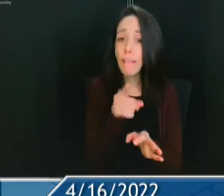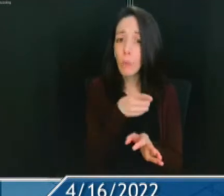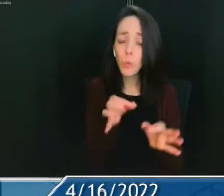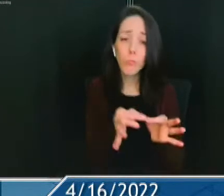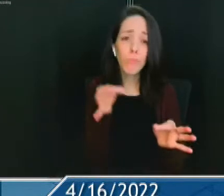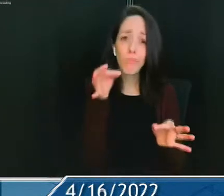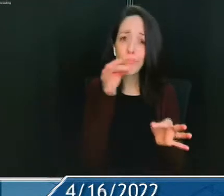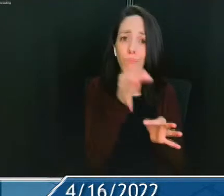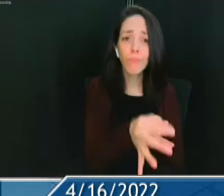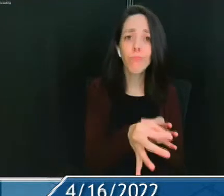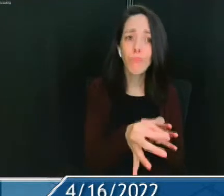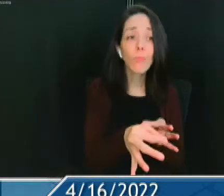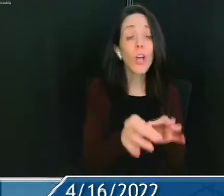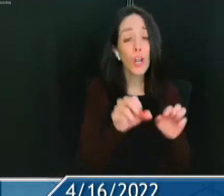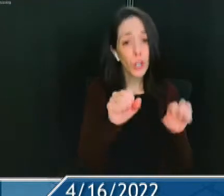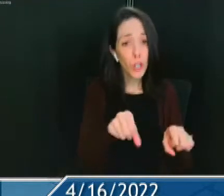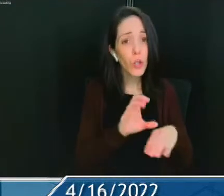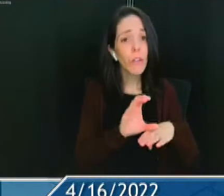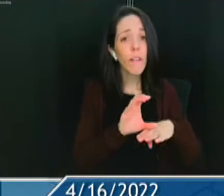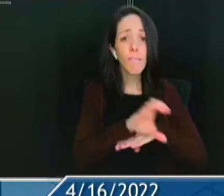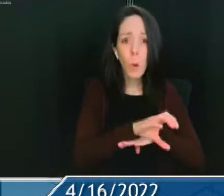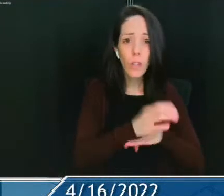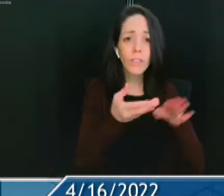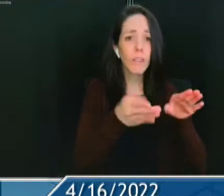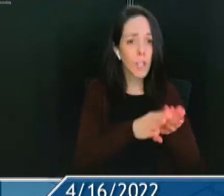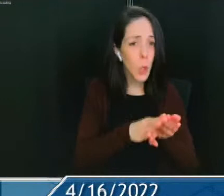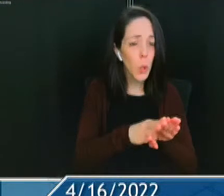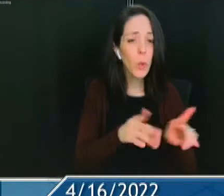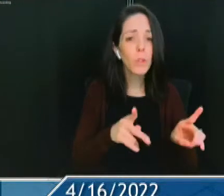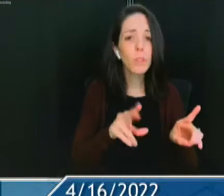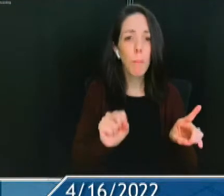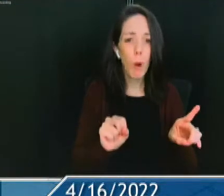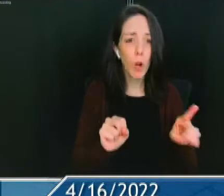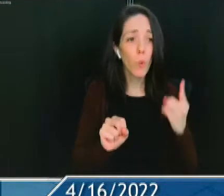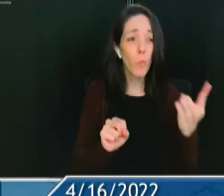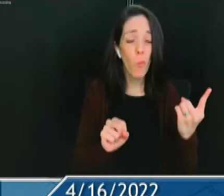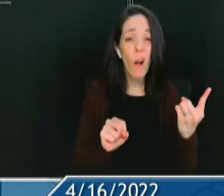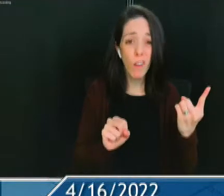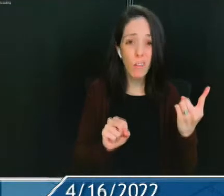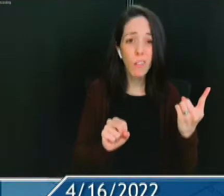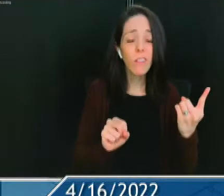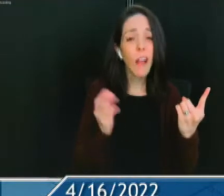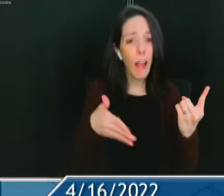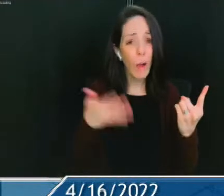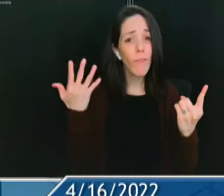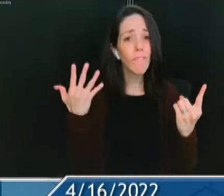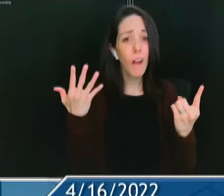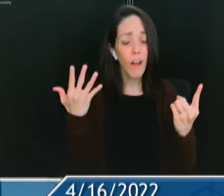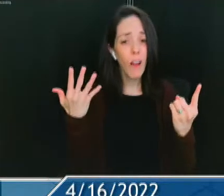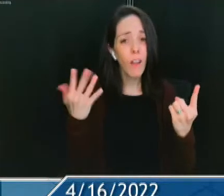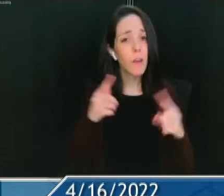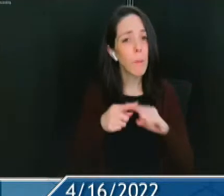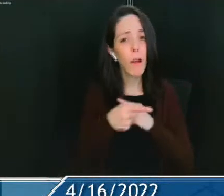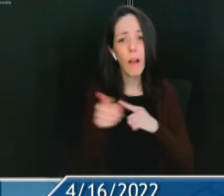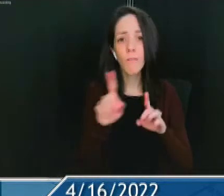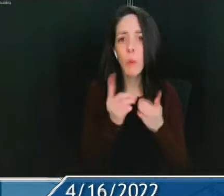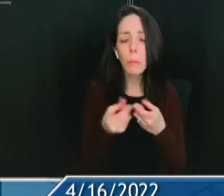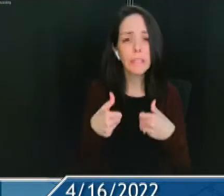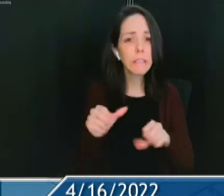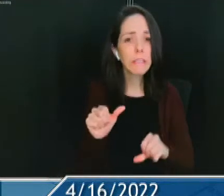of 1 in 5 existing park assets by 2035, the Bureau has yet to unveil